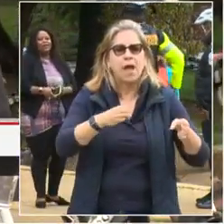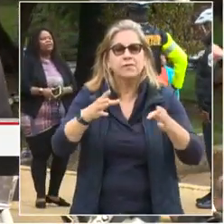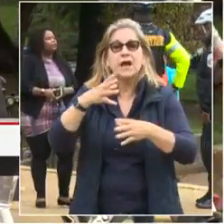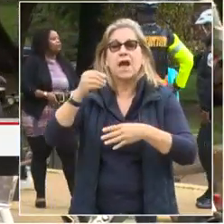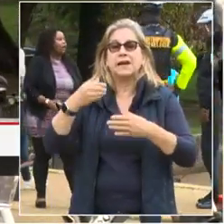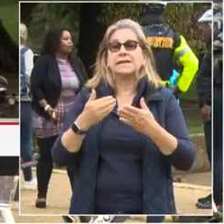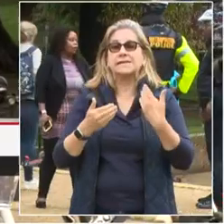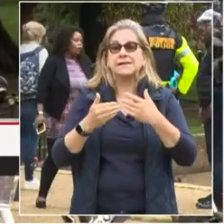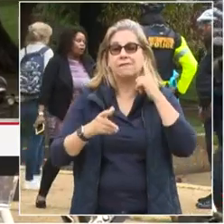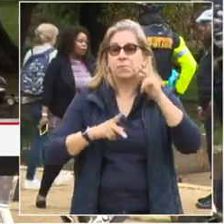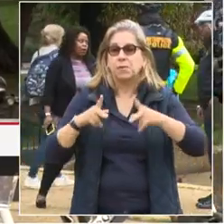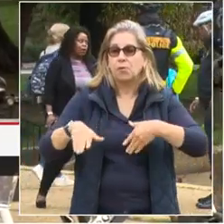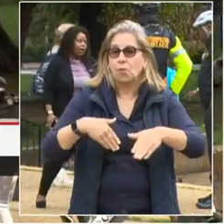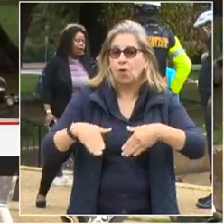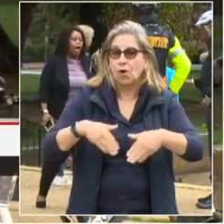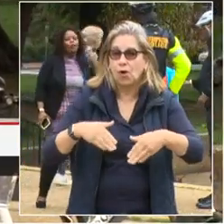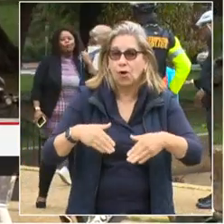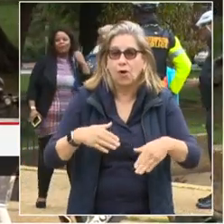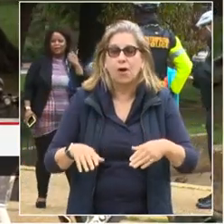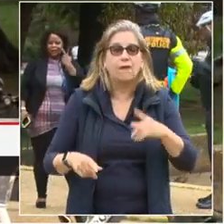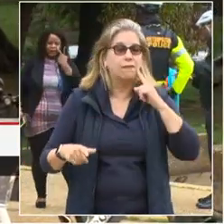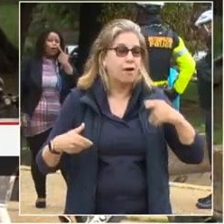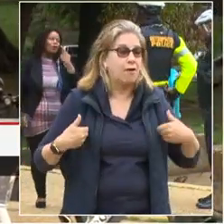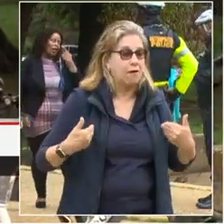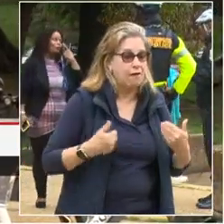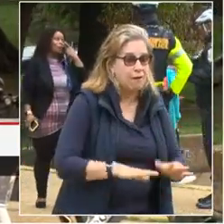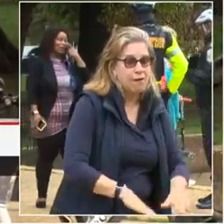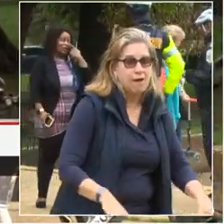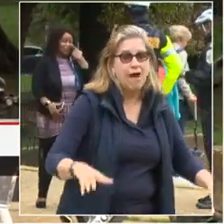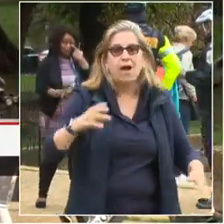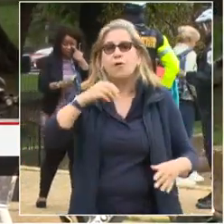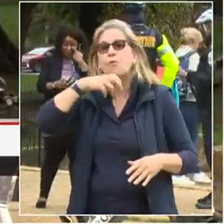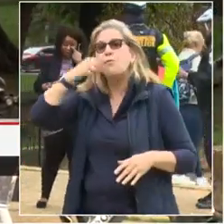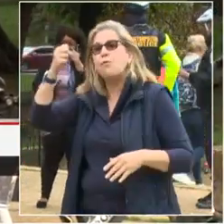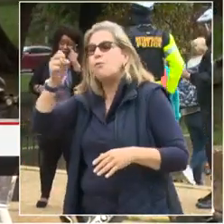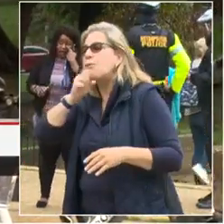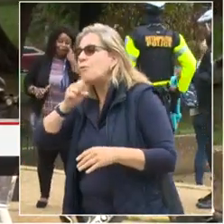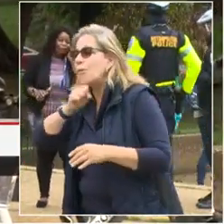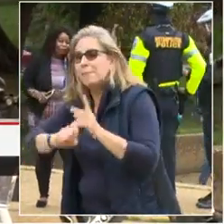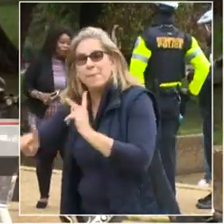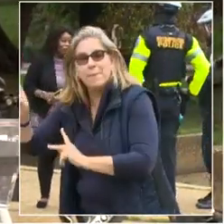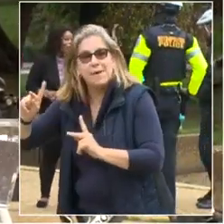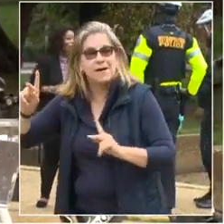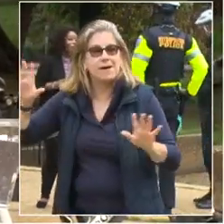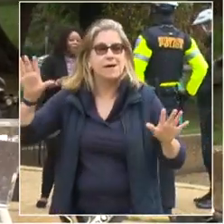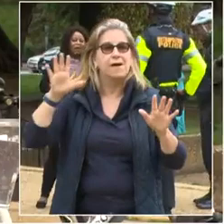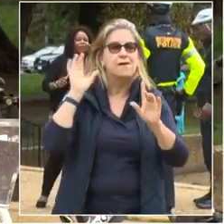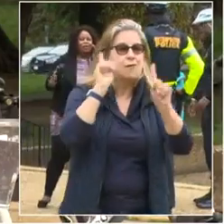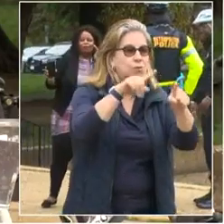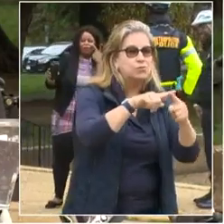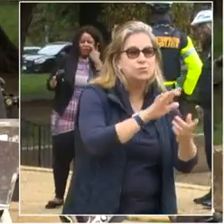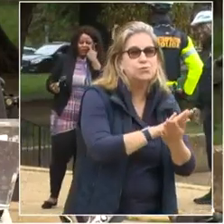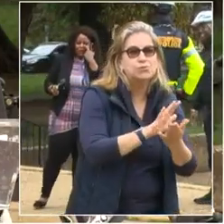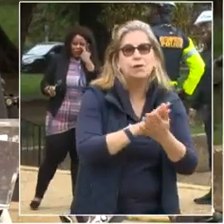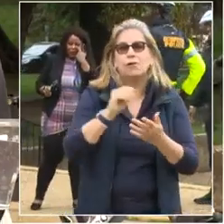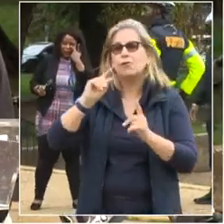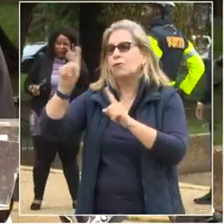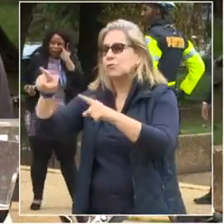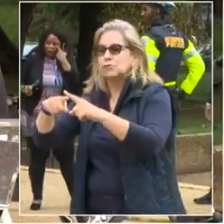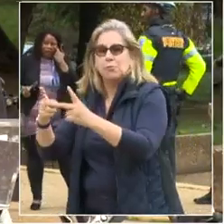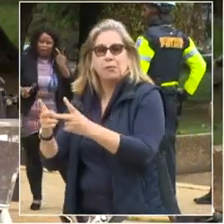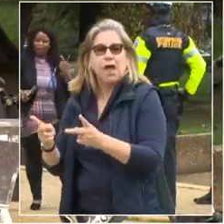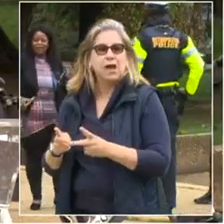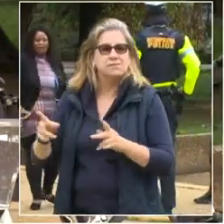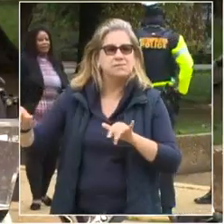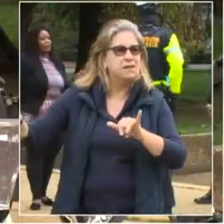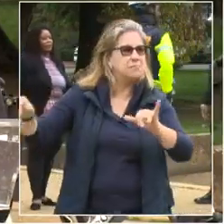choosing these options for getting to work, for going to school, and for other places. So I'm glad that Mayor Bowser has highlighted